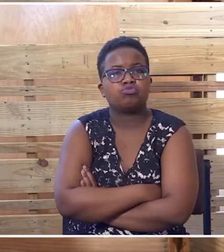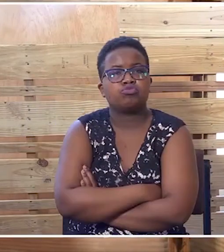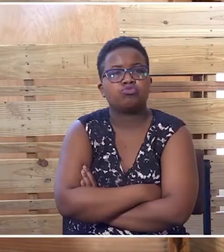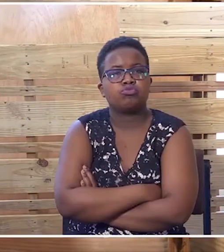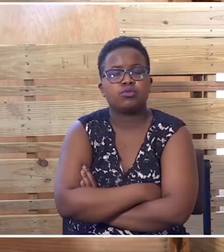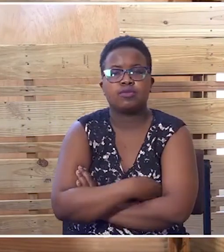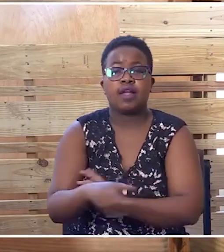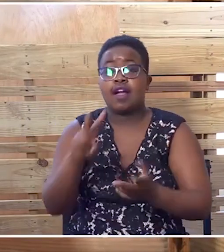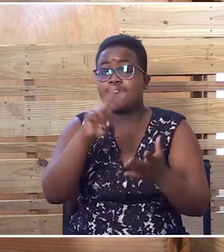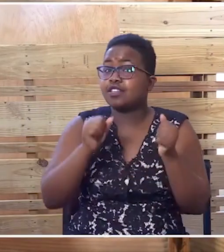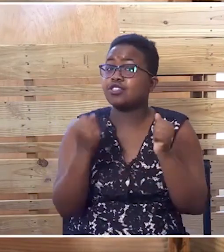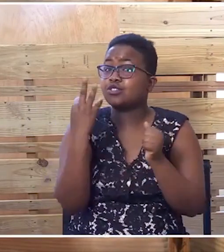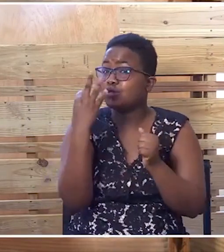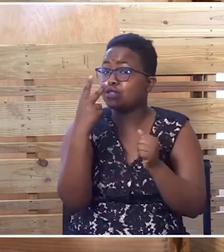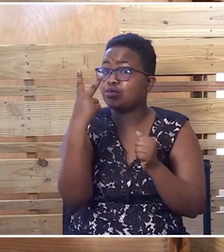verse 23,